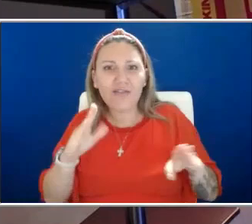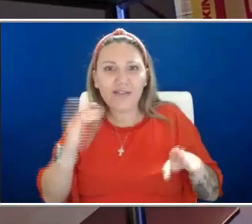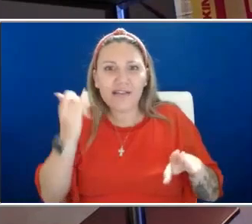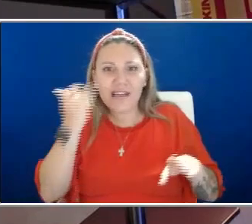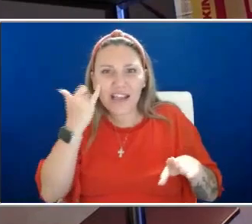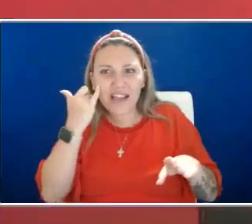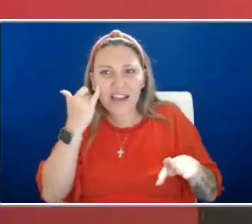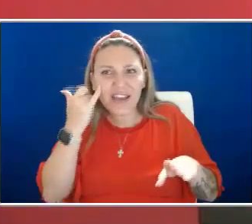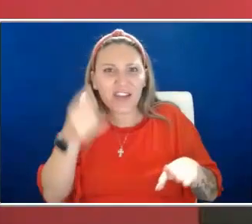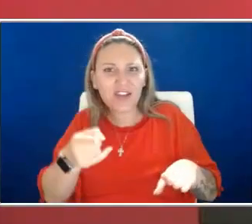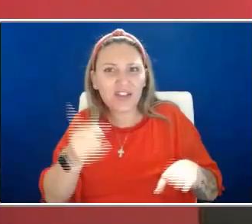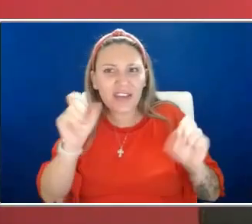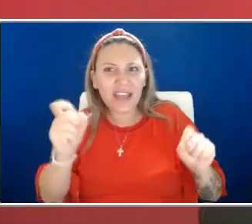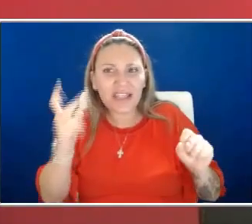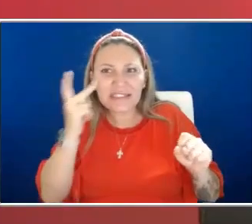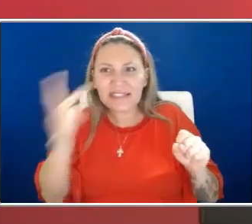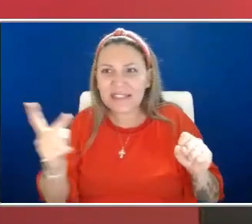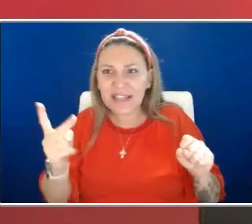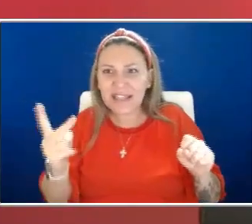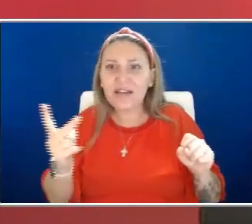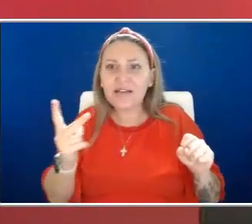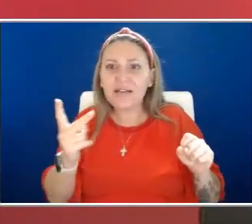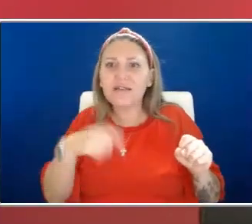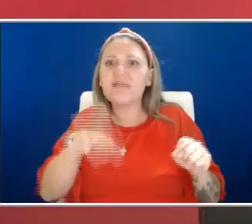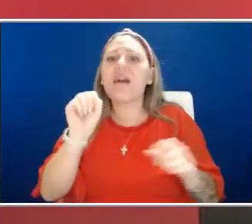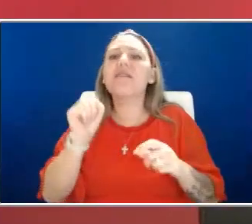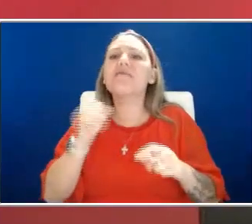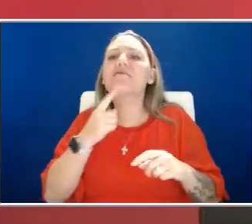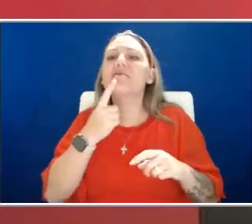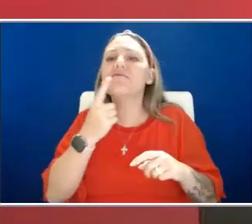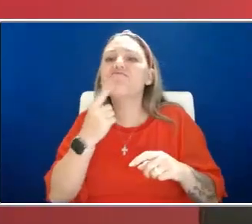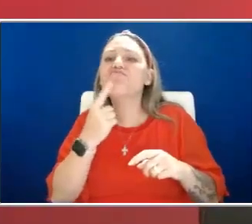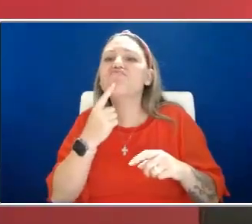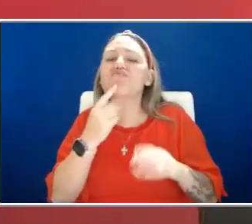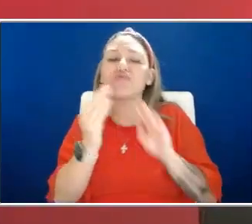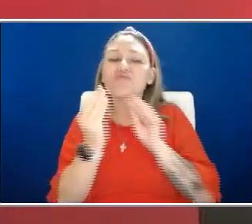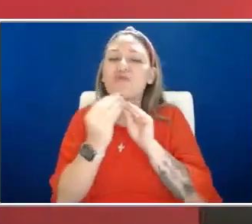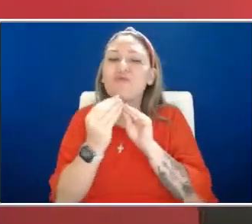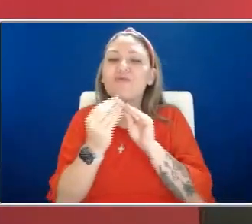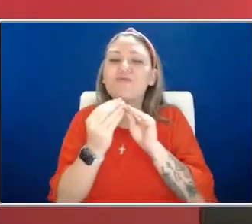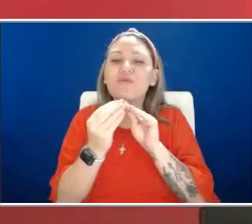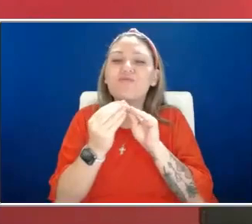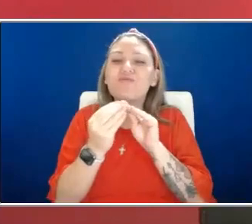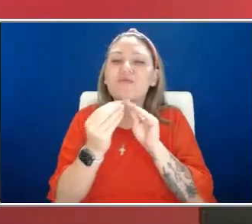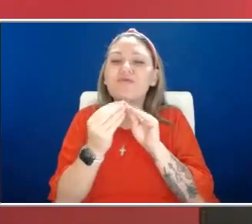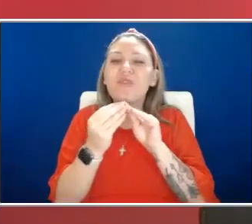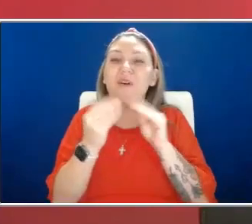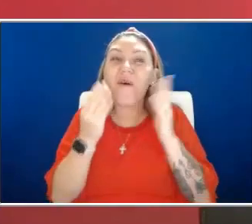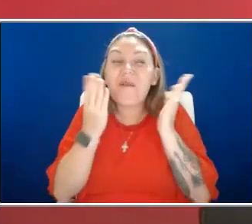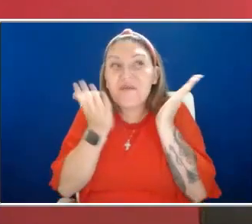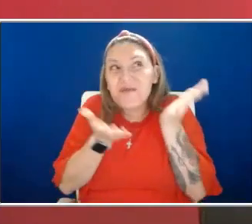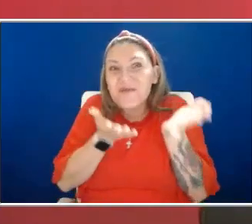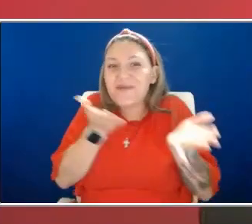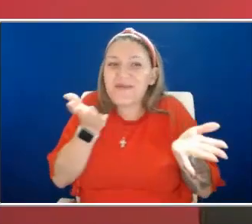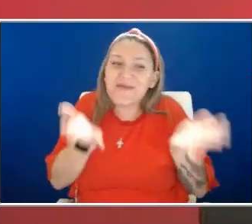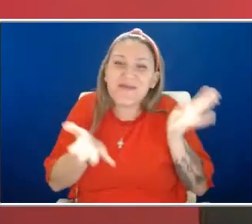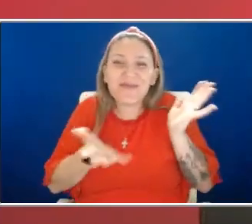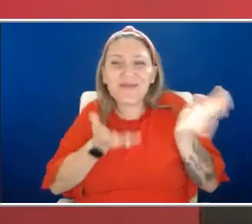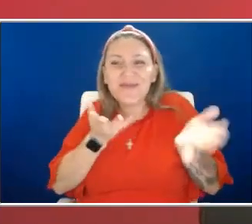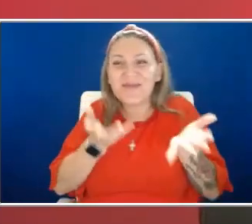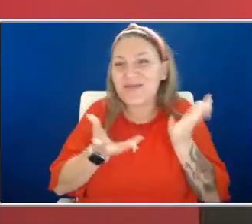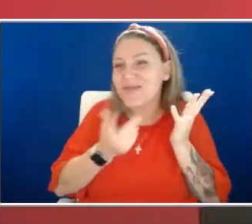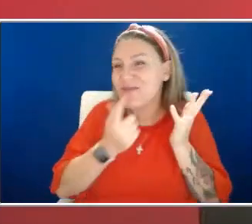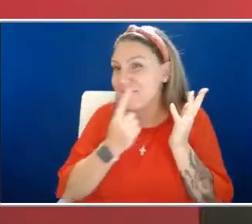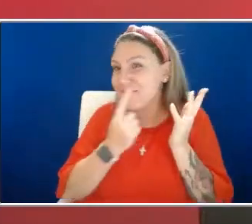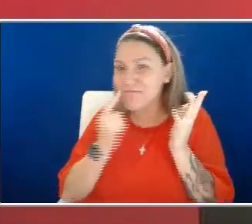on Wolfie, but put your neck up because you got some lipstick on your my face. goodness. Lipstick. So I